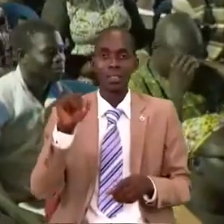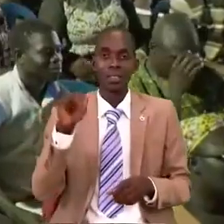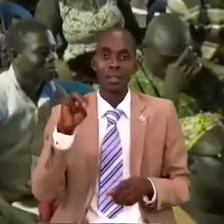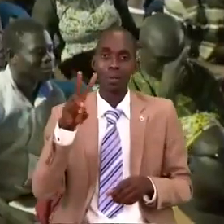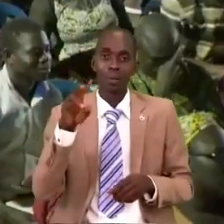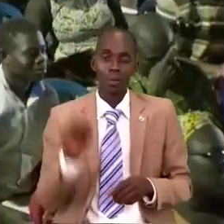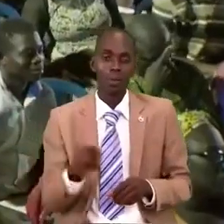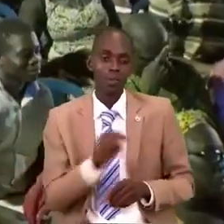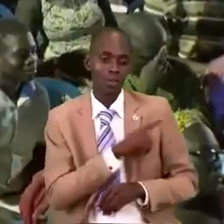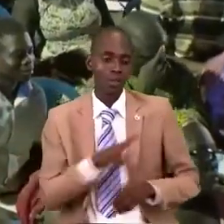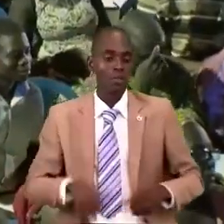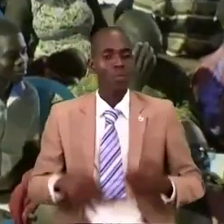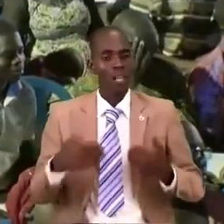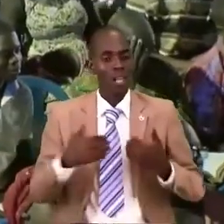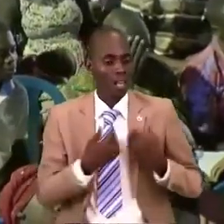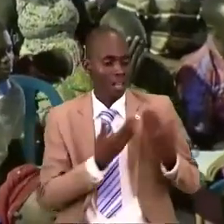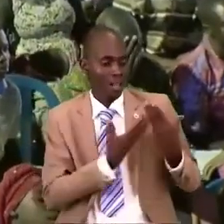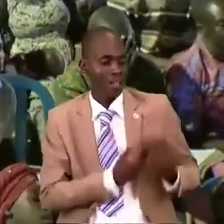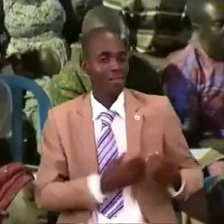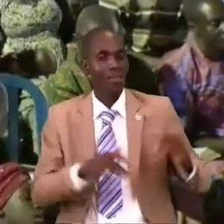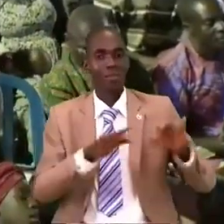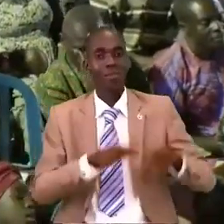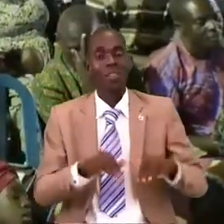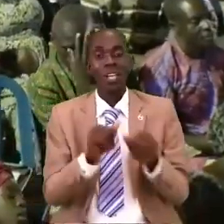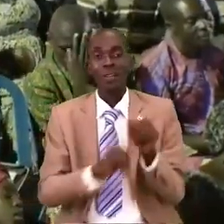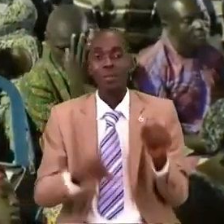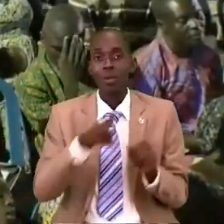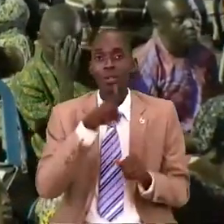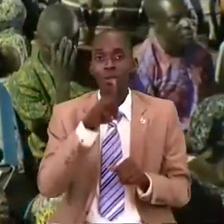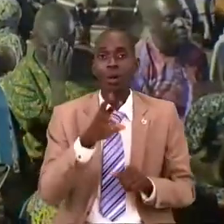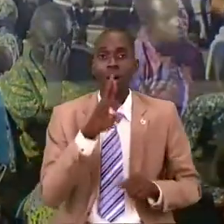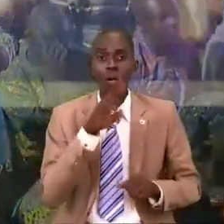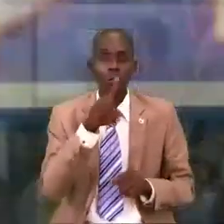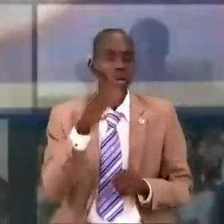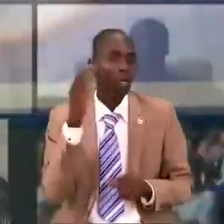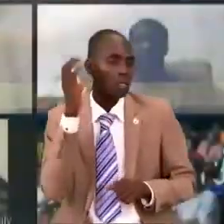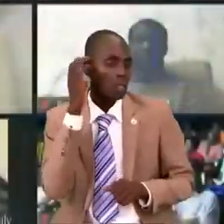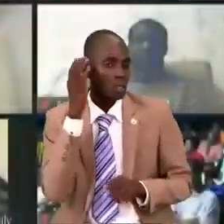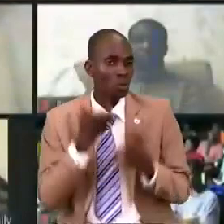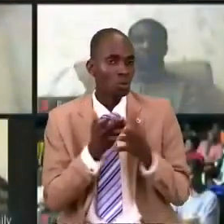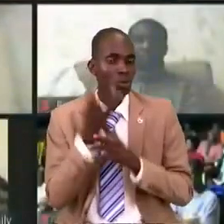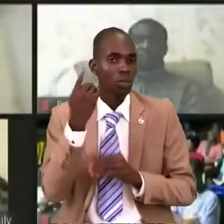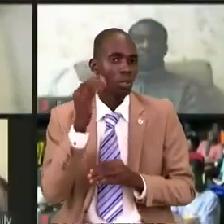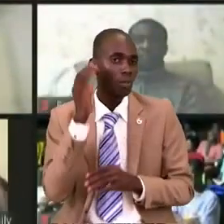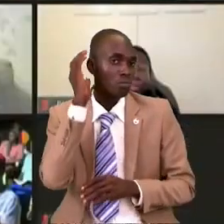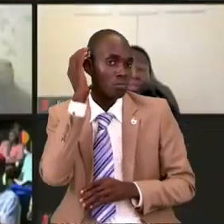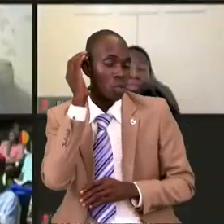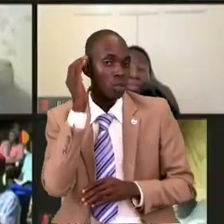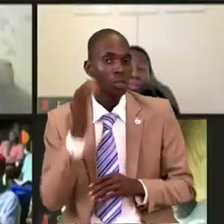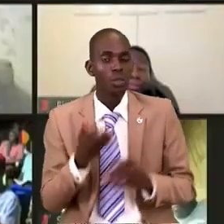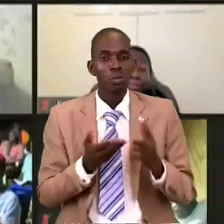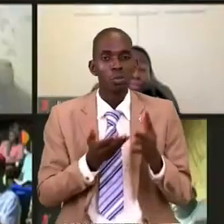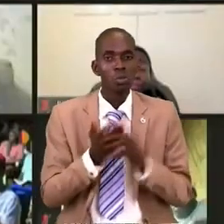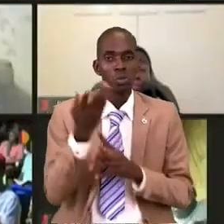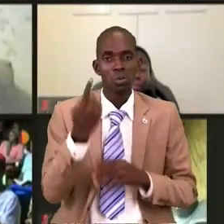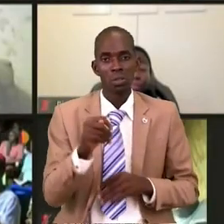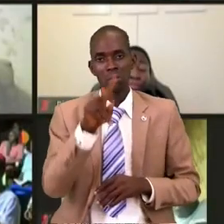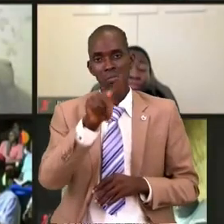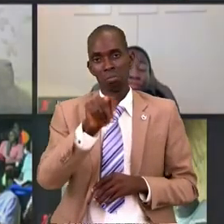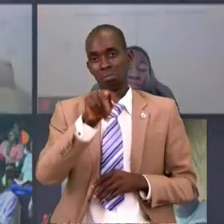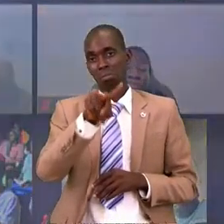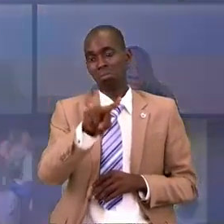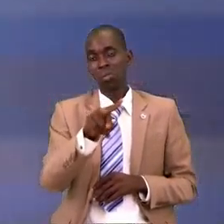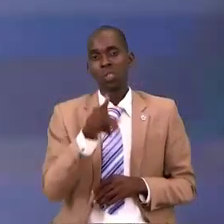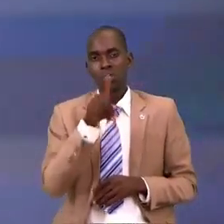listening over the television, the Lord is good to all, and his tender mercies are over